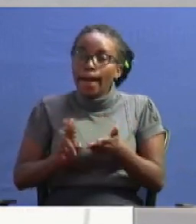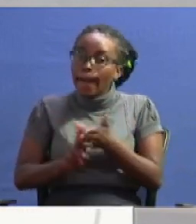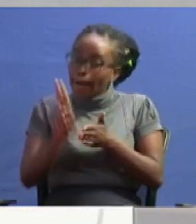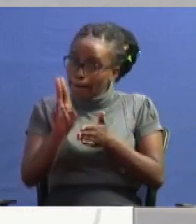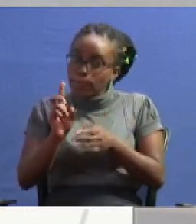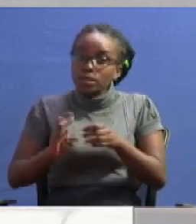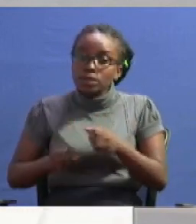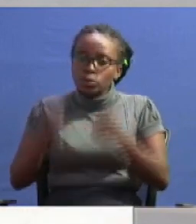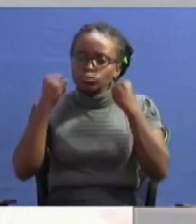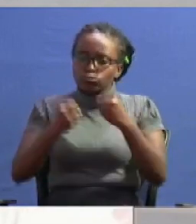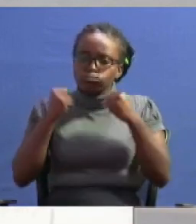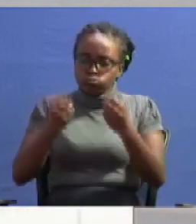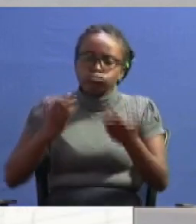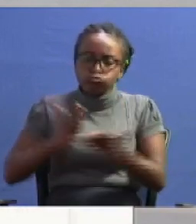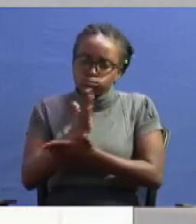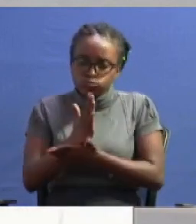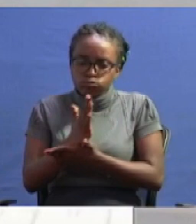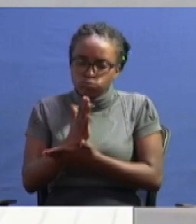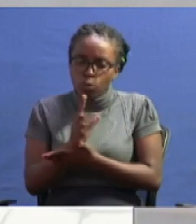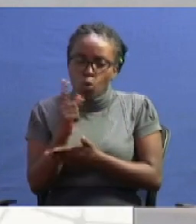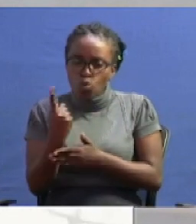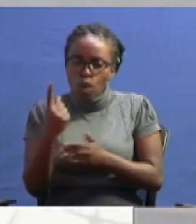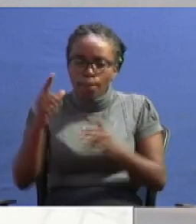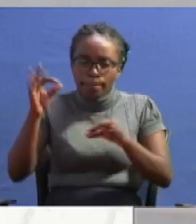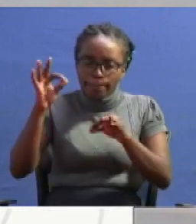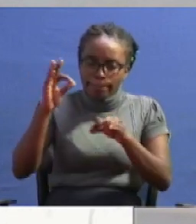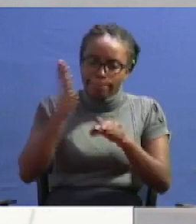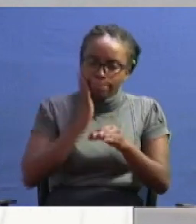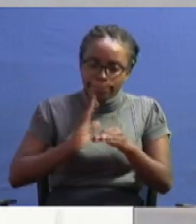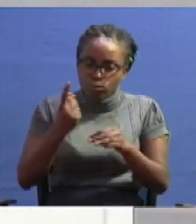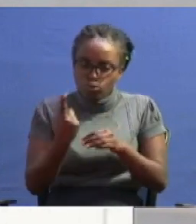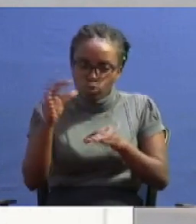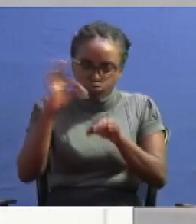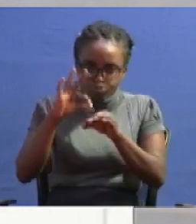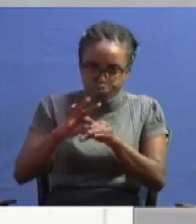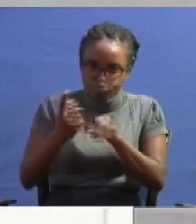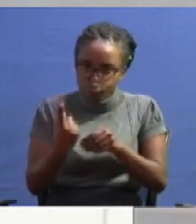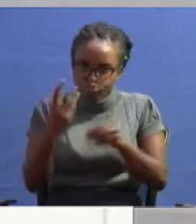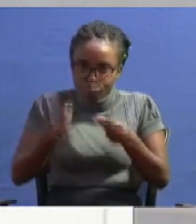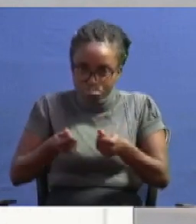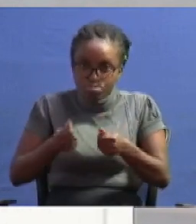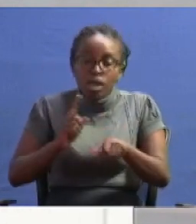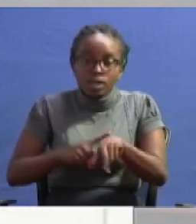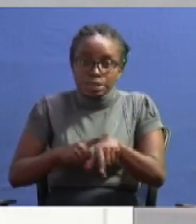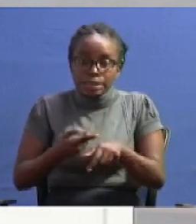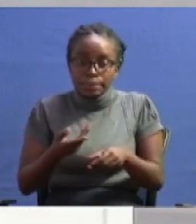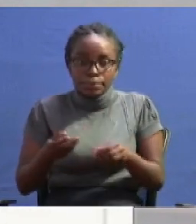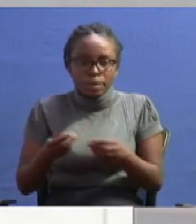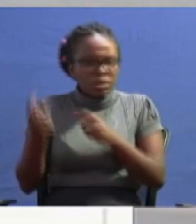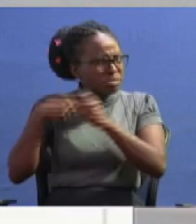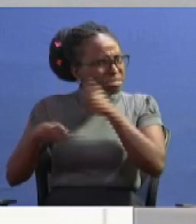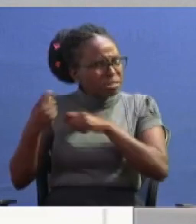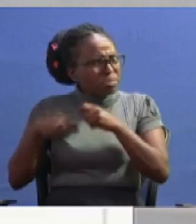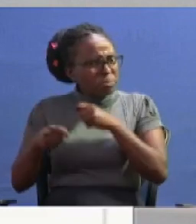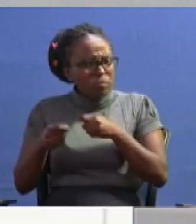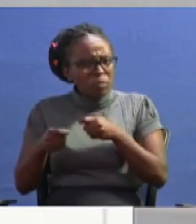your rights? So this one man, one vote, one shilling, do you think it's some sort of a tribal kind of thing and it